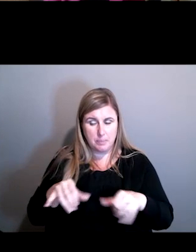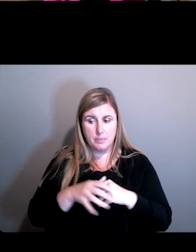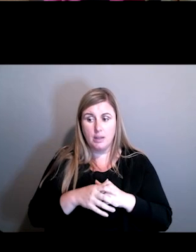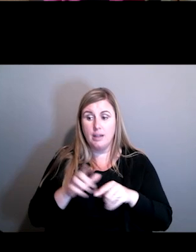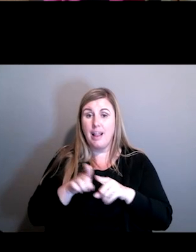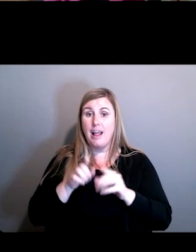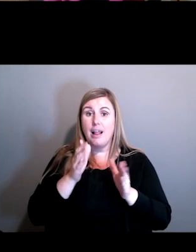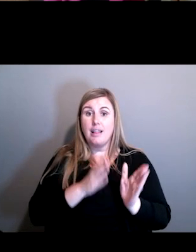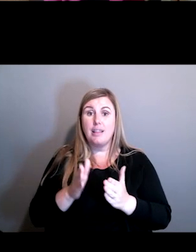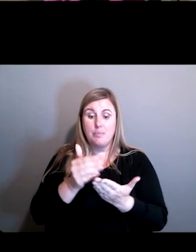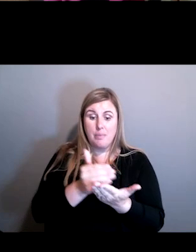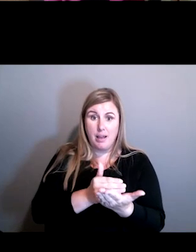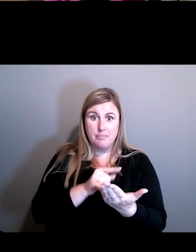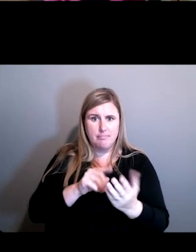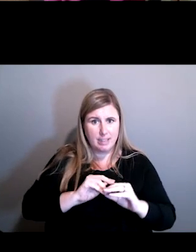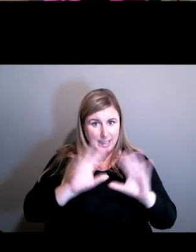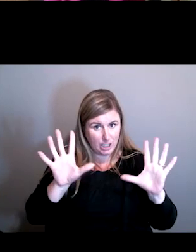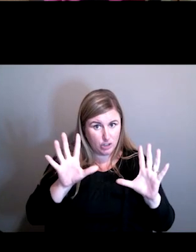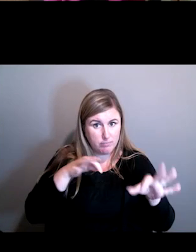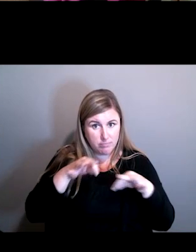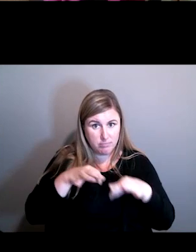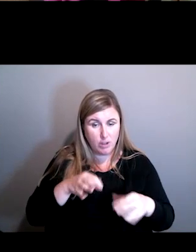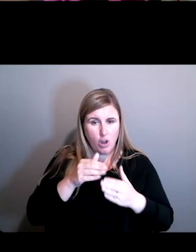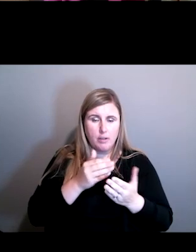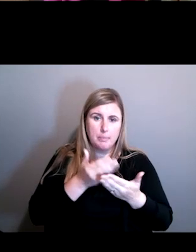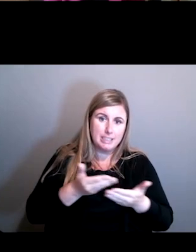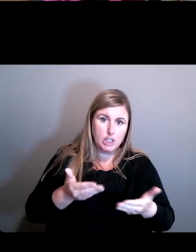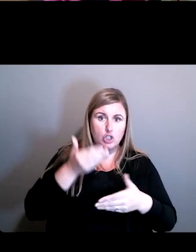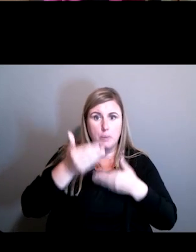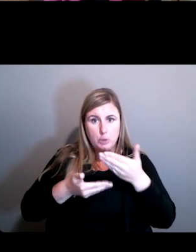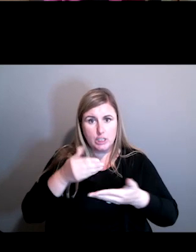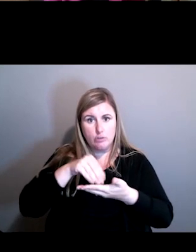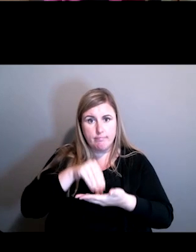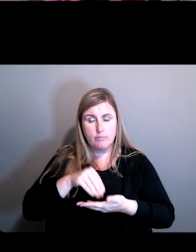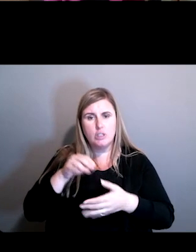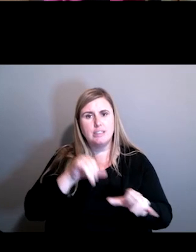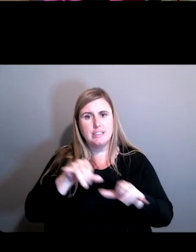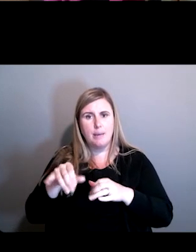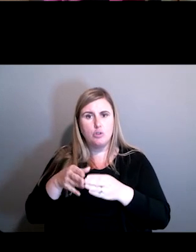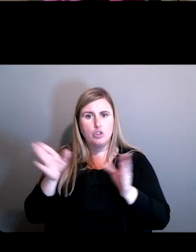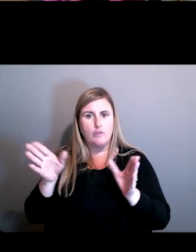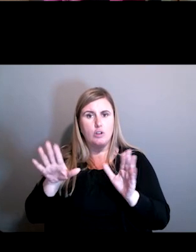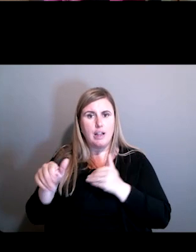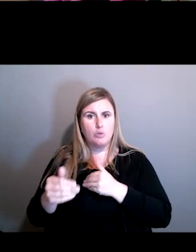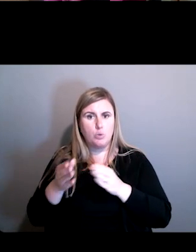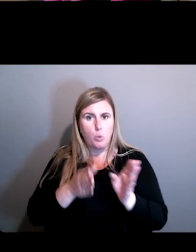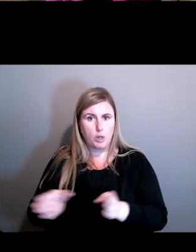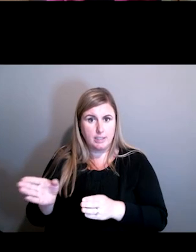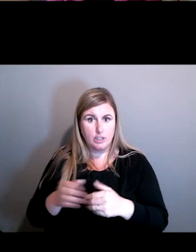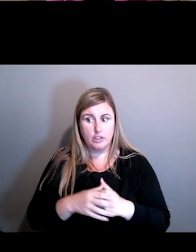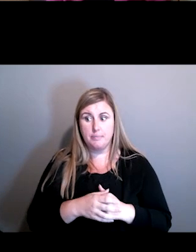like a lesson plan requires a clear plan, which often lists materials and procedures, so should your general classroom